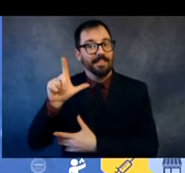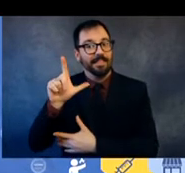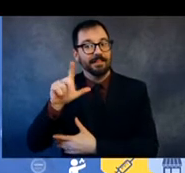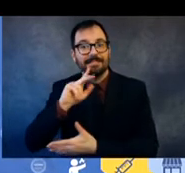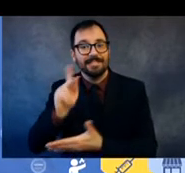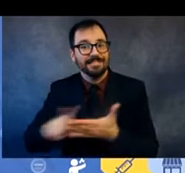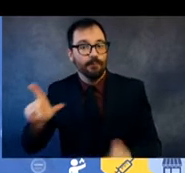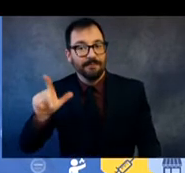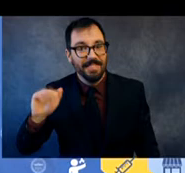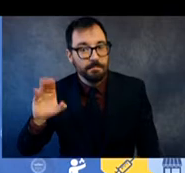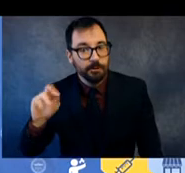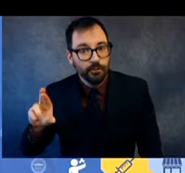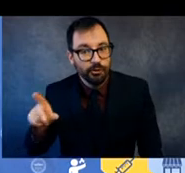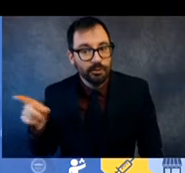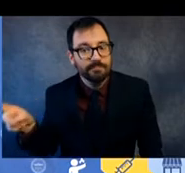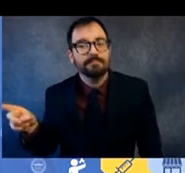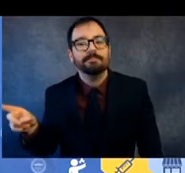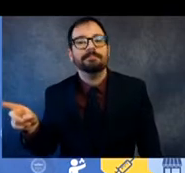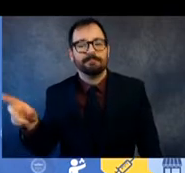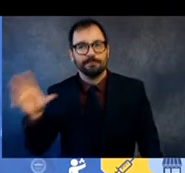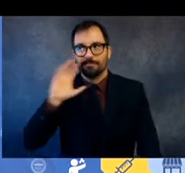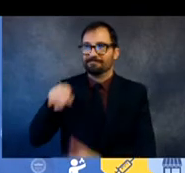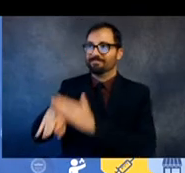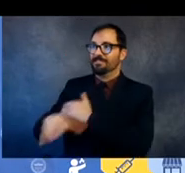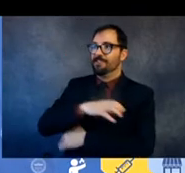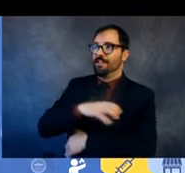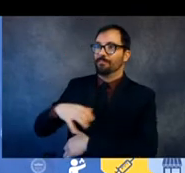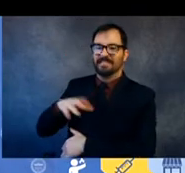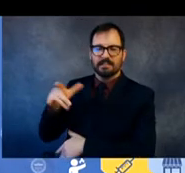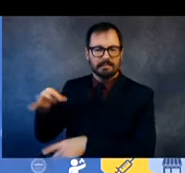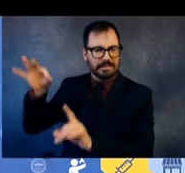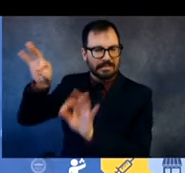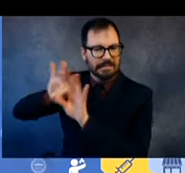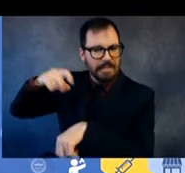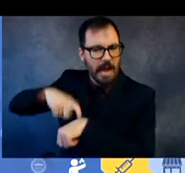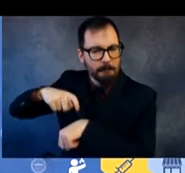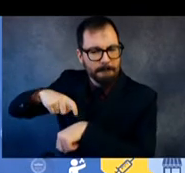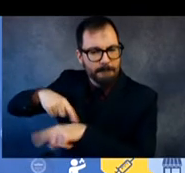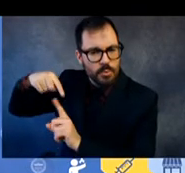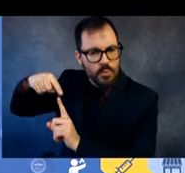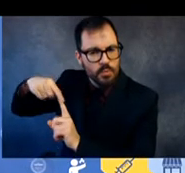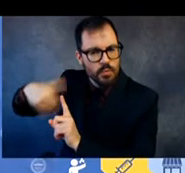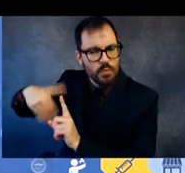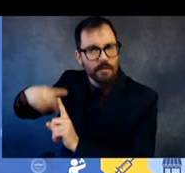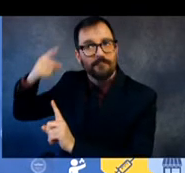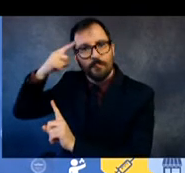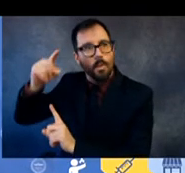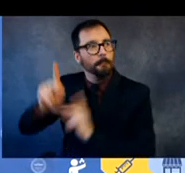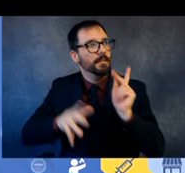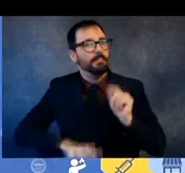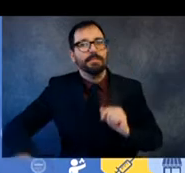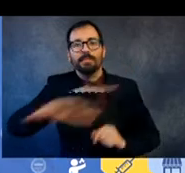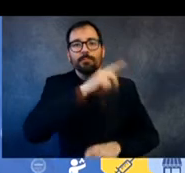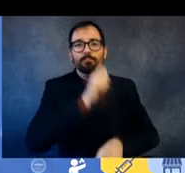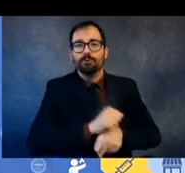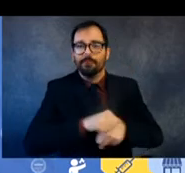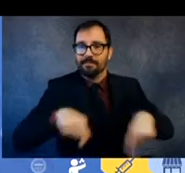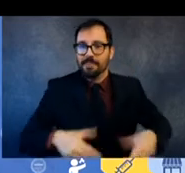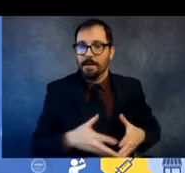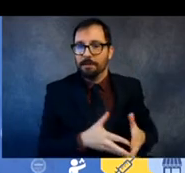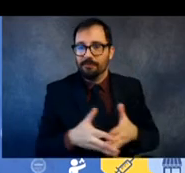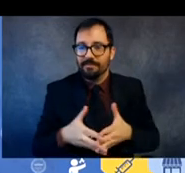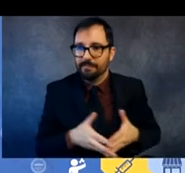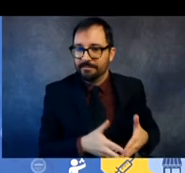mayor, soon to be Secretary of Labor, is coming into Congress at an important time for the American worker,